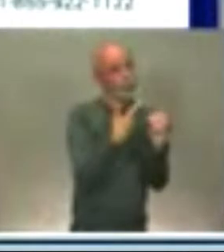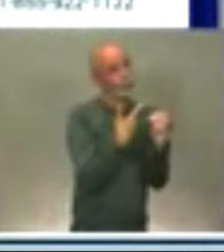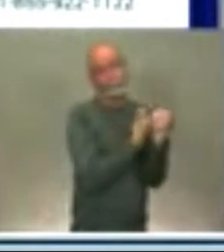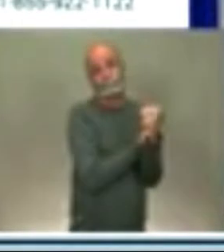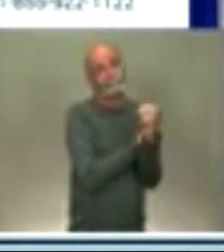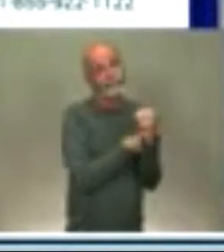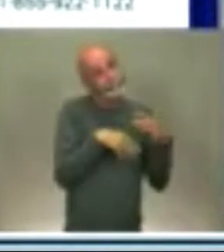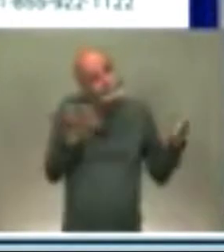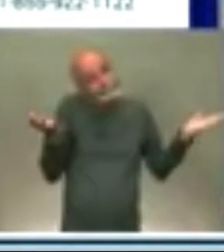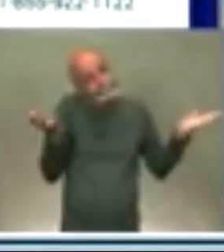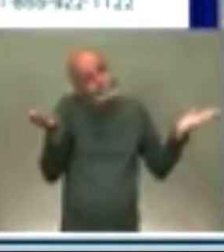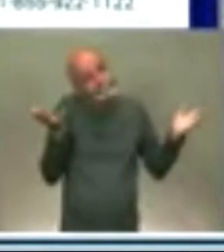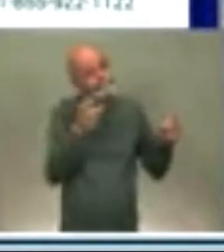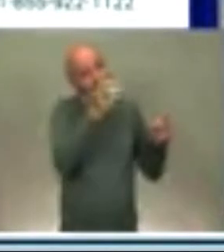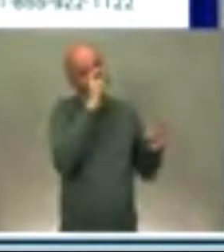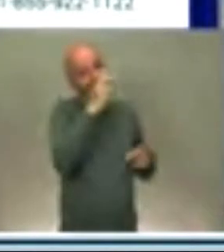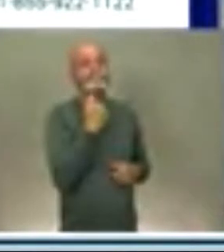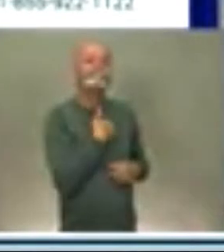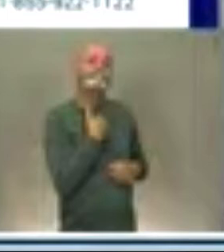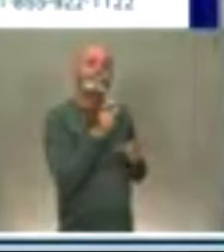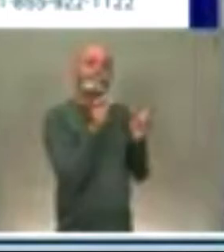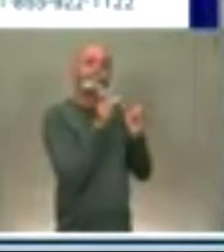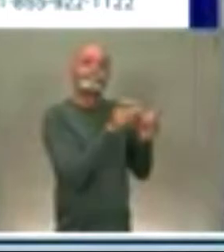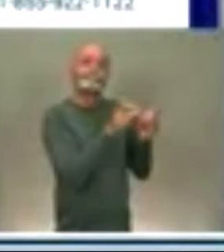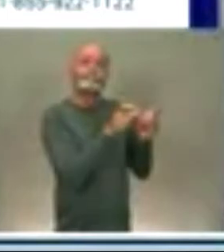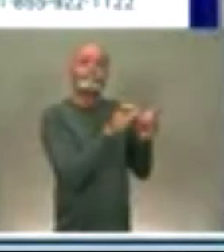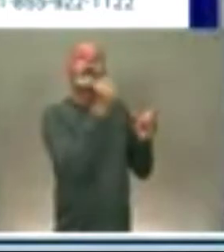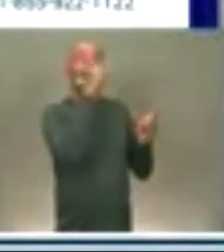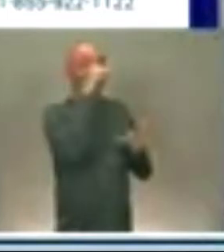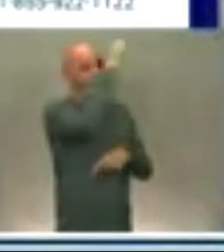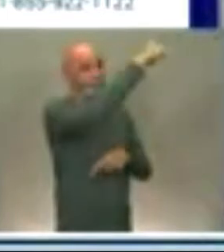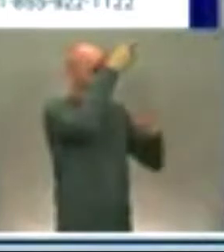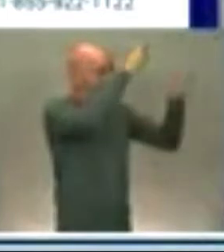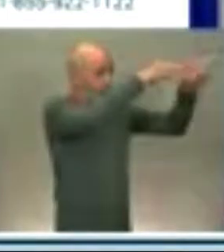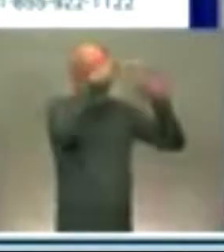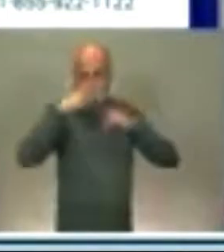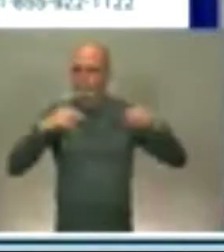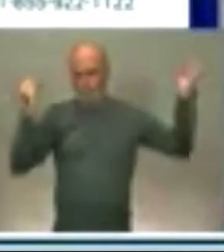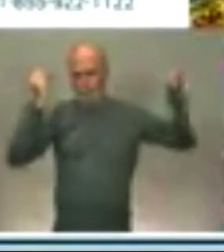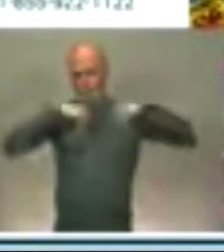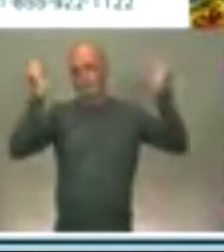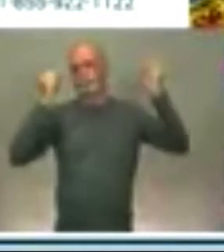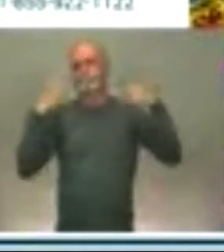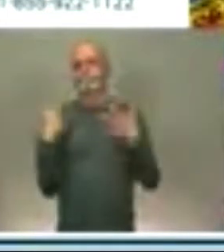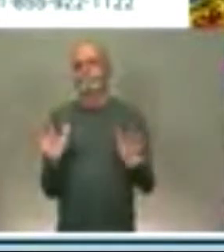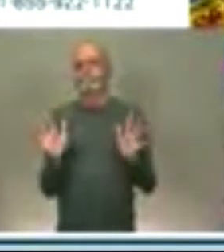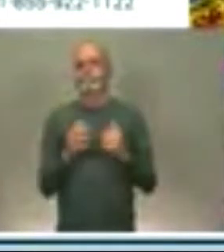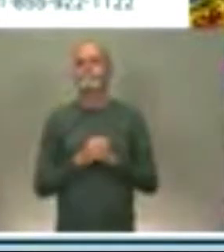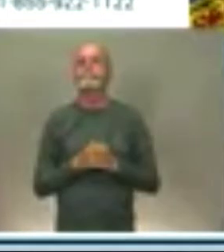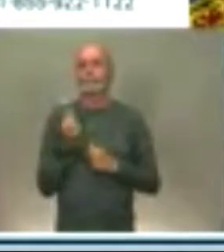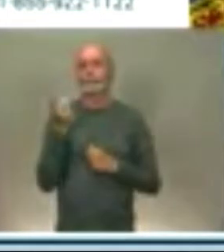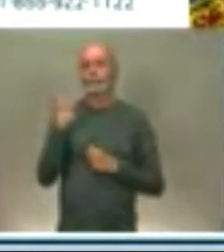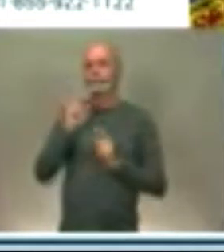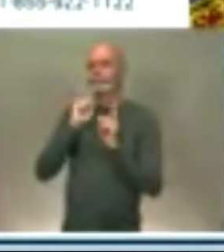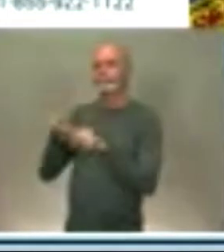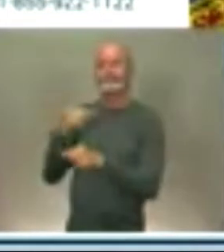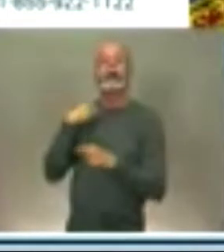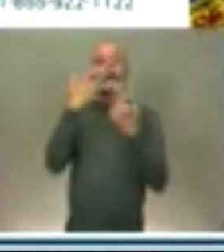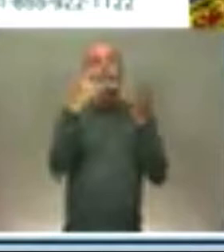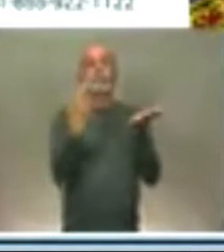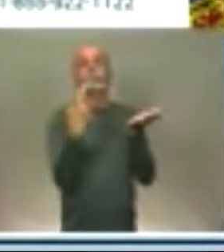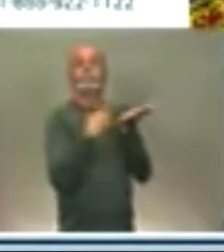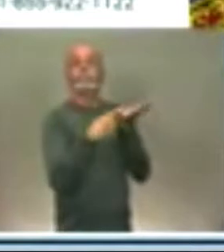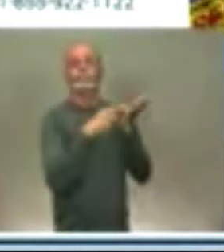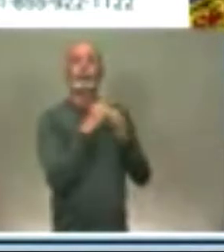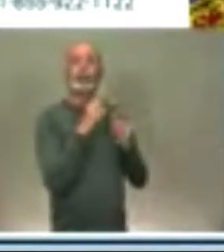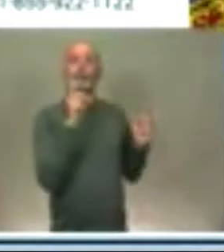know, both provinces are on the same page around those restrictions. Yeah, I've also contacted Dr. Russell. We're both working